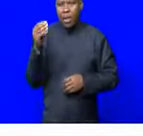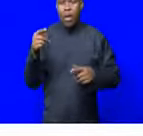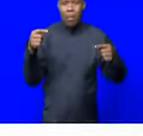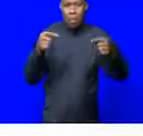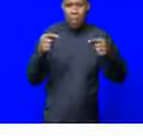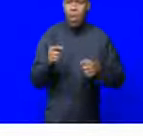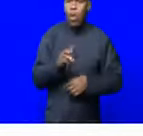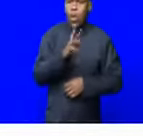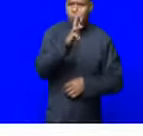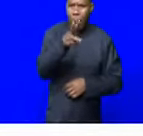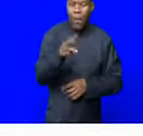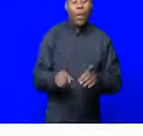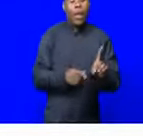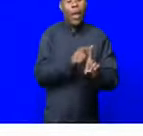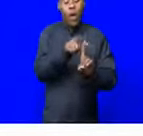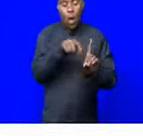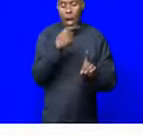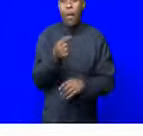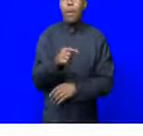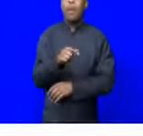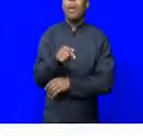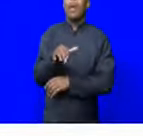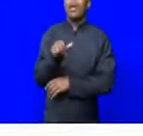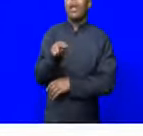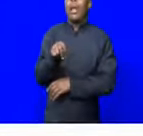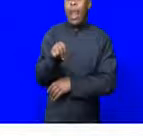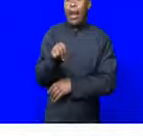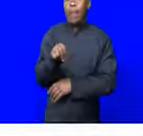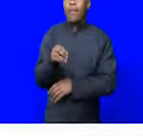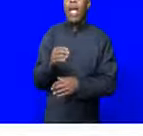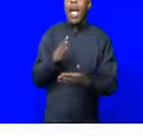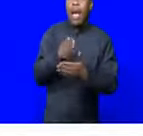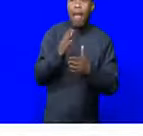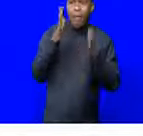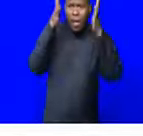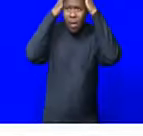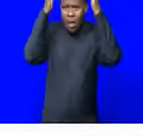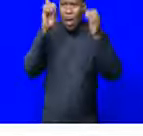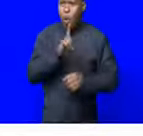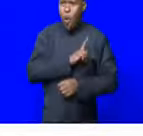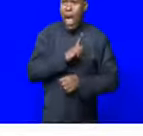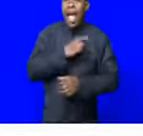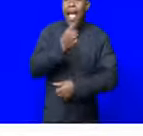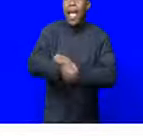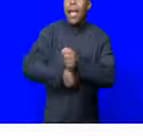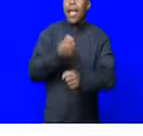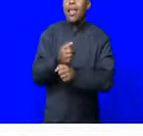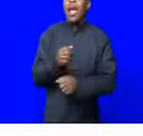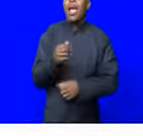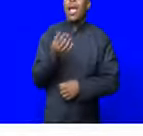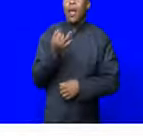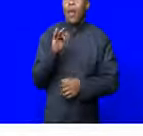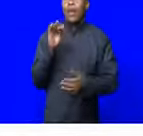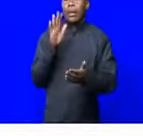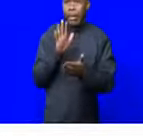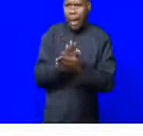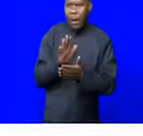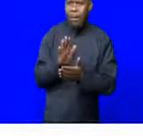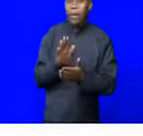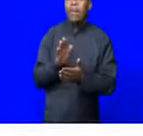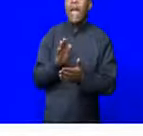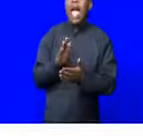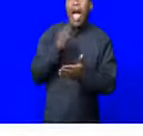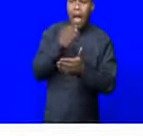Gyan is already in the country for only the second time since 2010 when he was part of the Ghana national team that defeated Slang